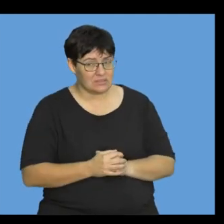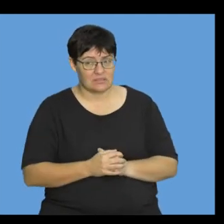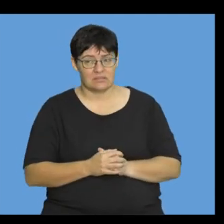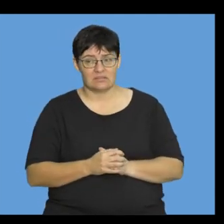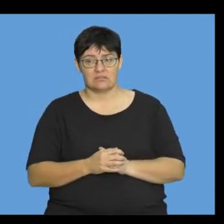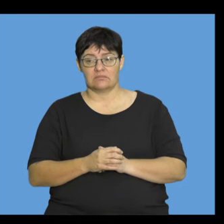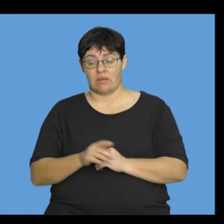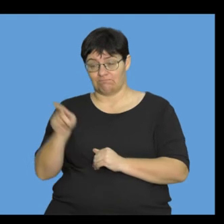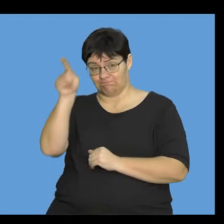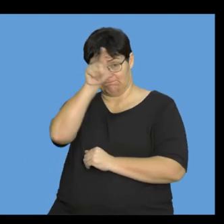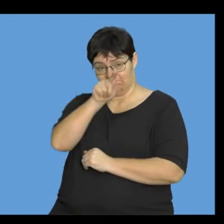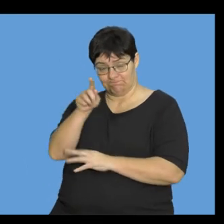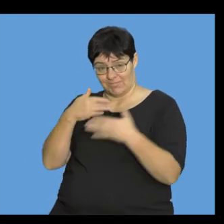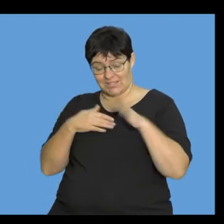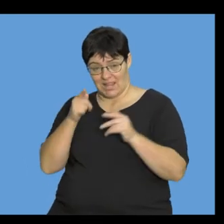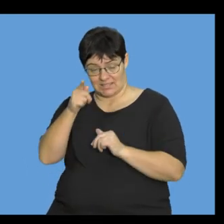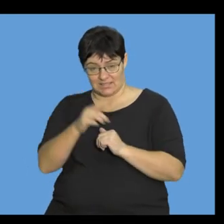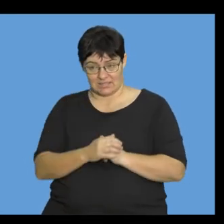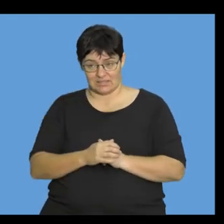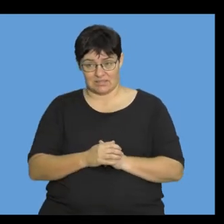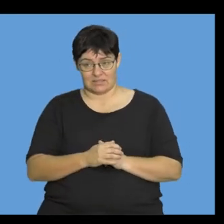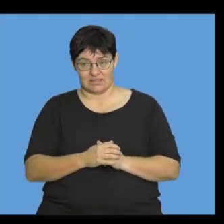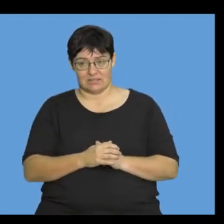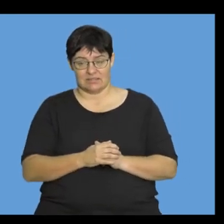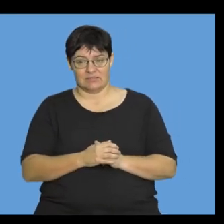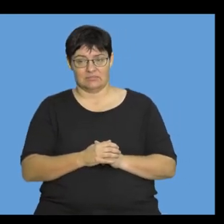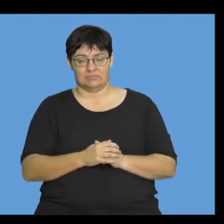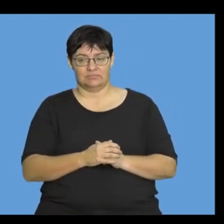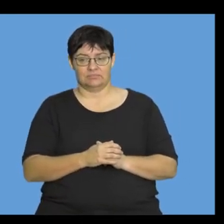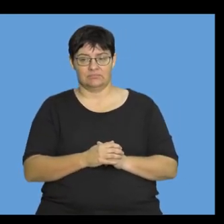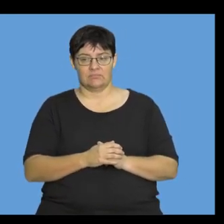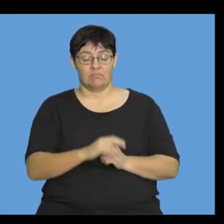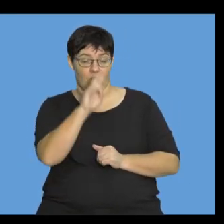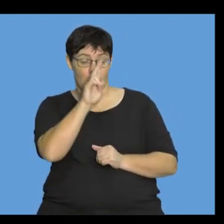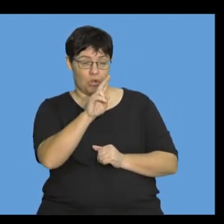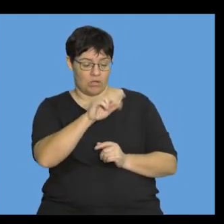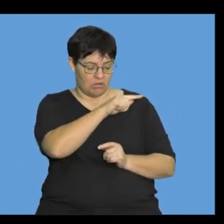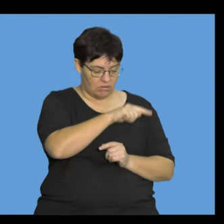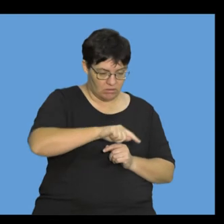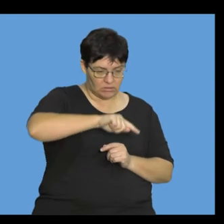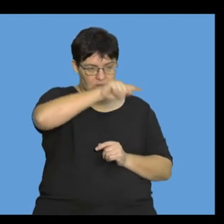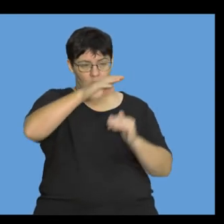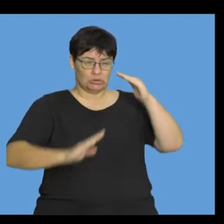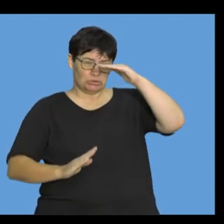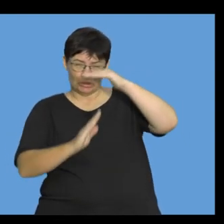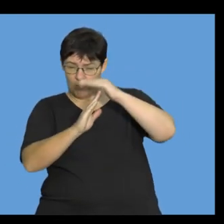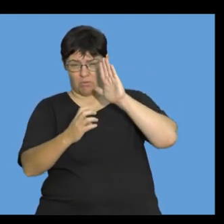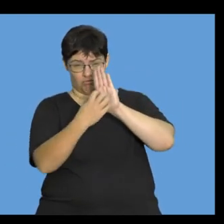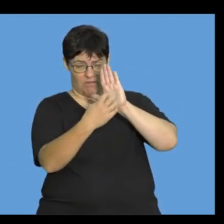know. Now, I'm going to go with this one. Right, this one. We look